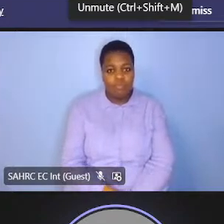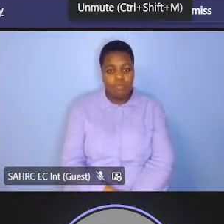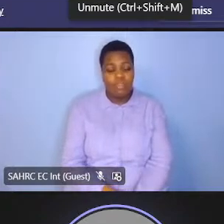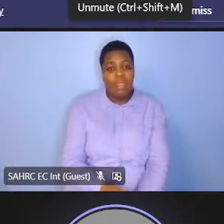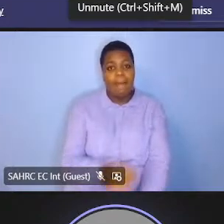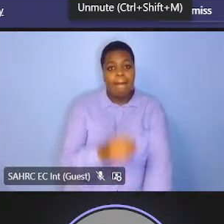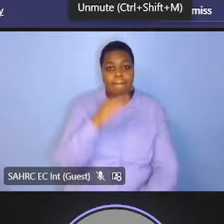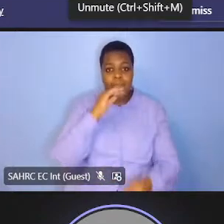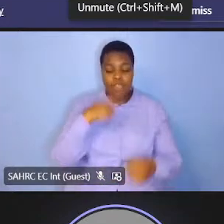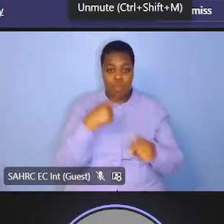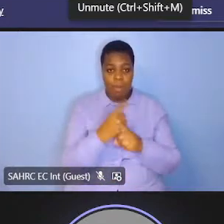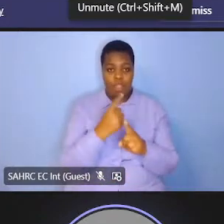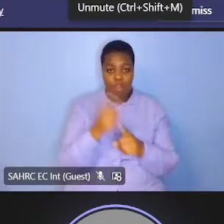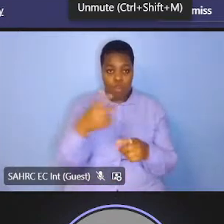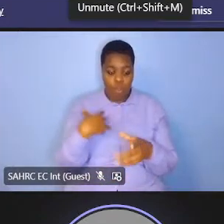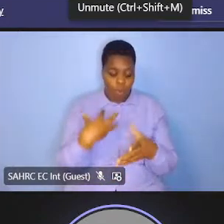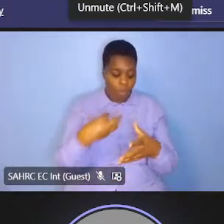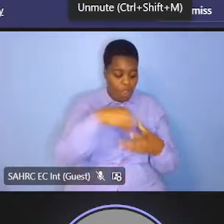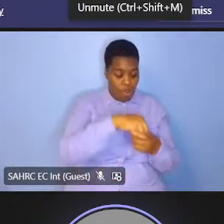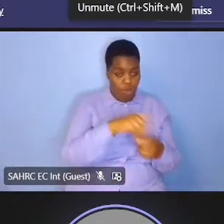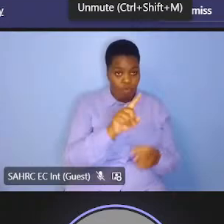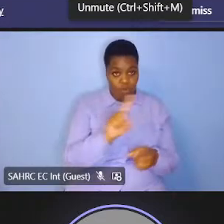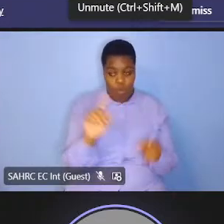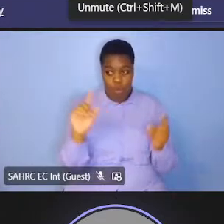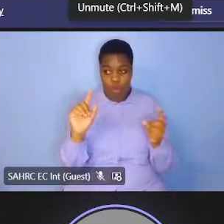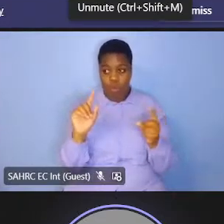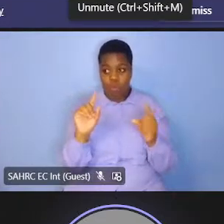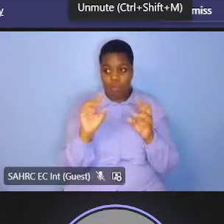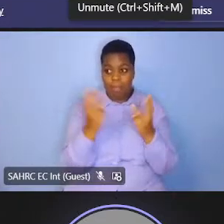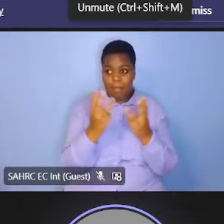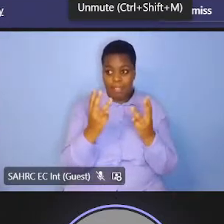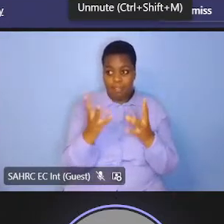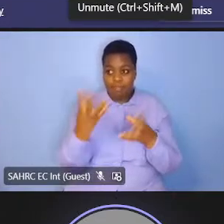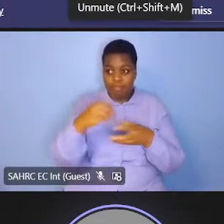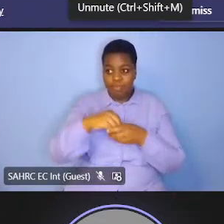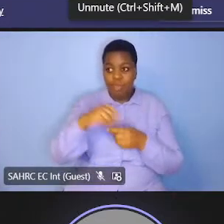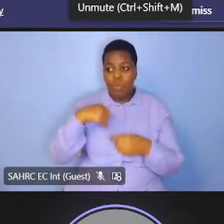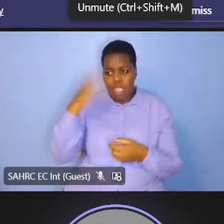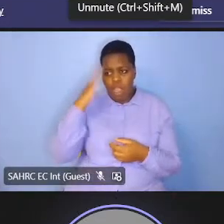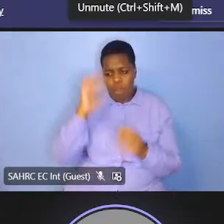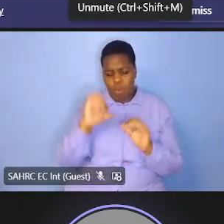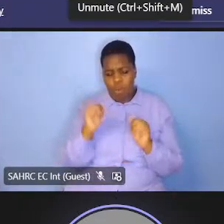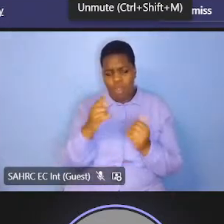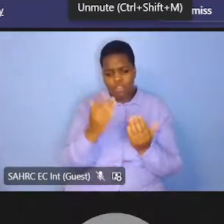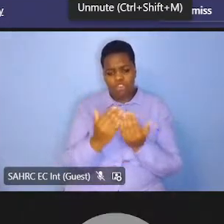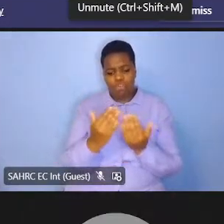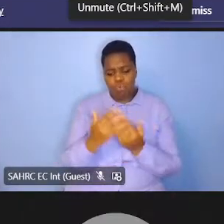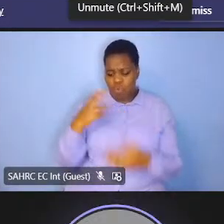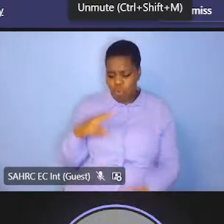most marginalized communities and children. Now, we all know that in terms of school uniform,